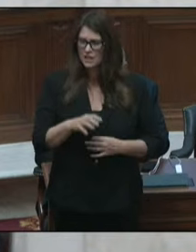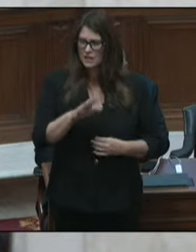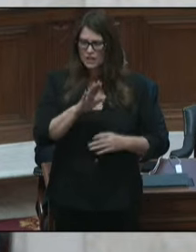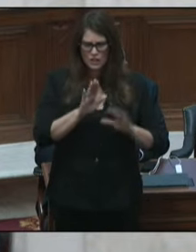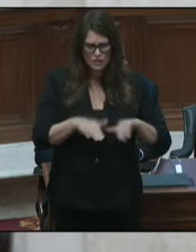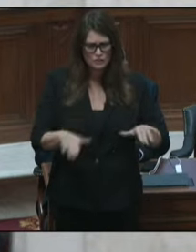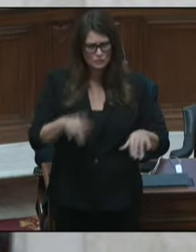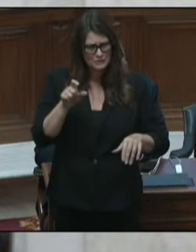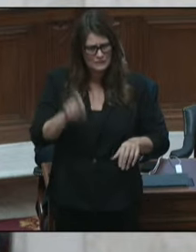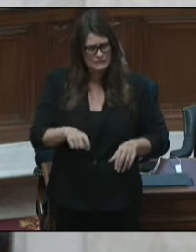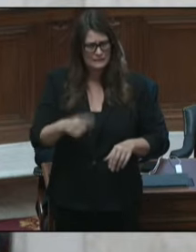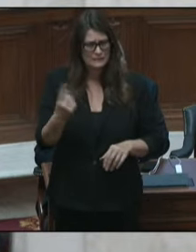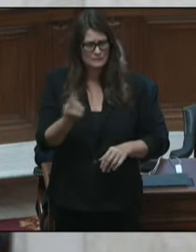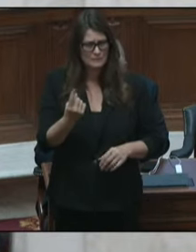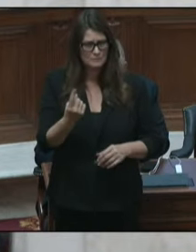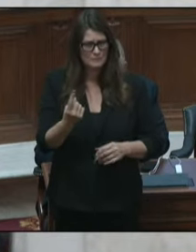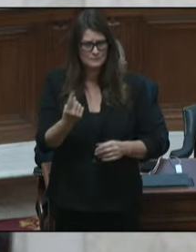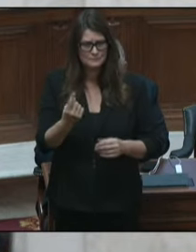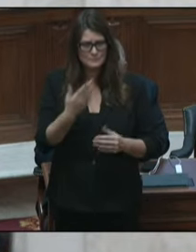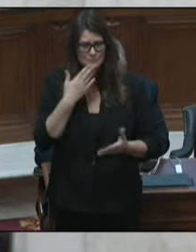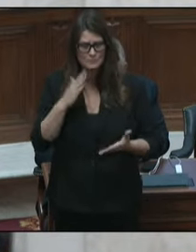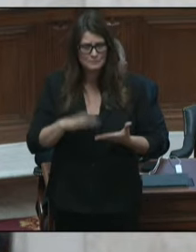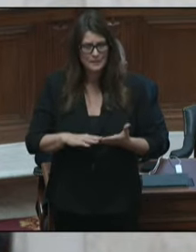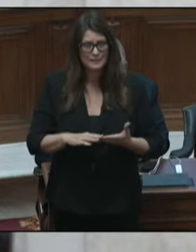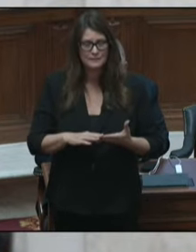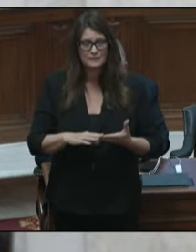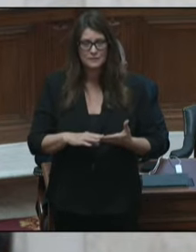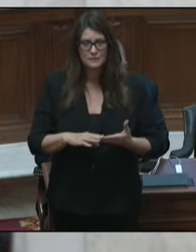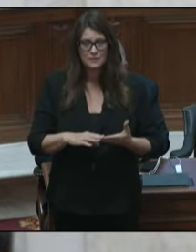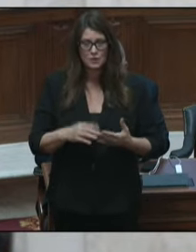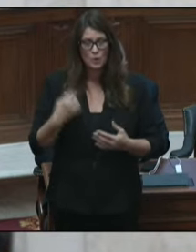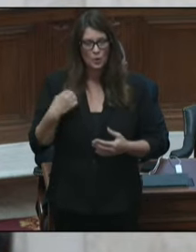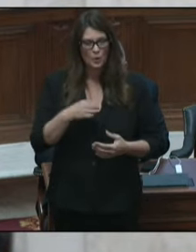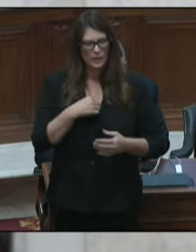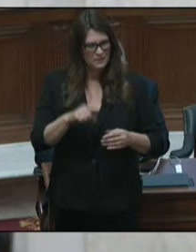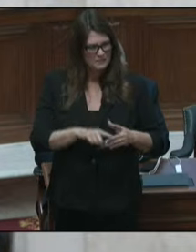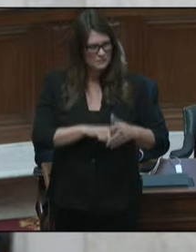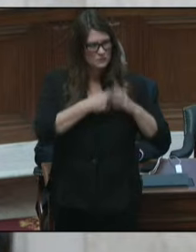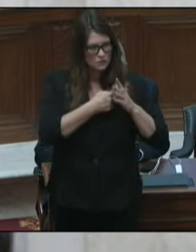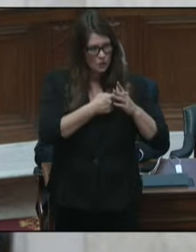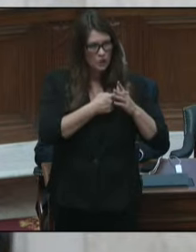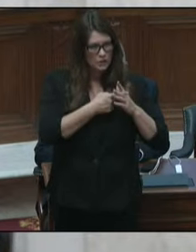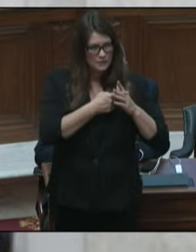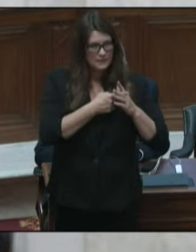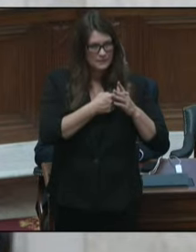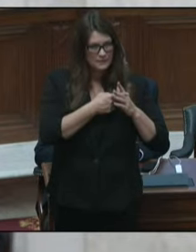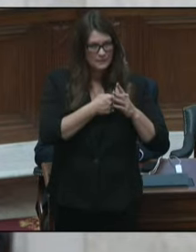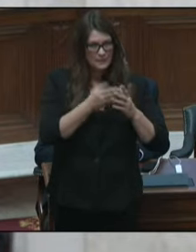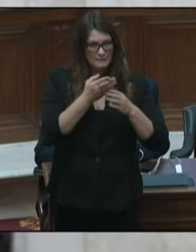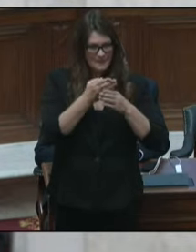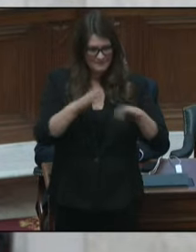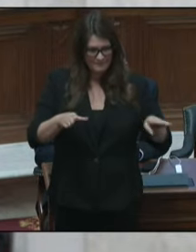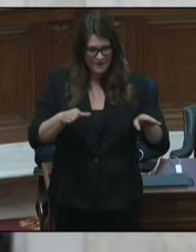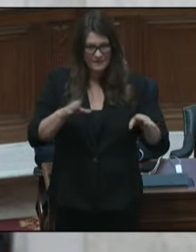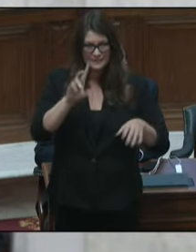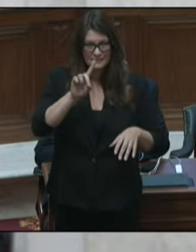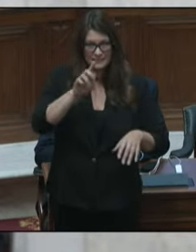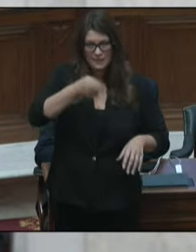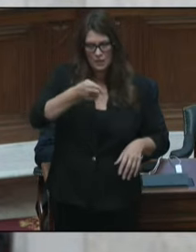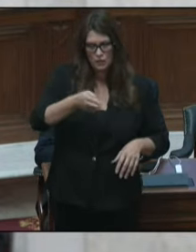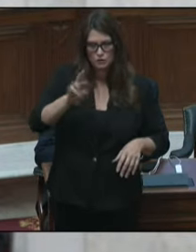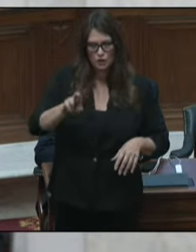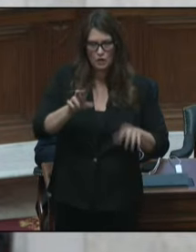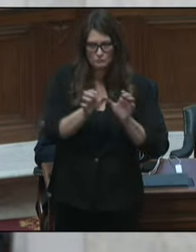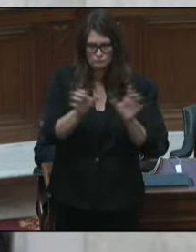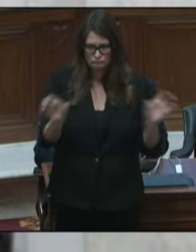us so badly. We made a move in dividing up DHHR.